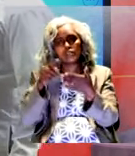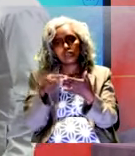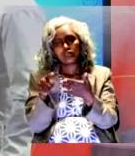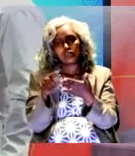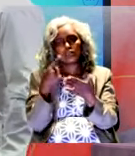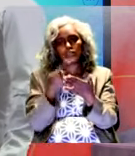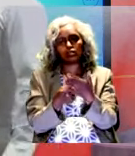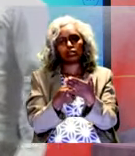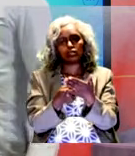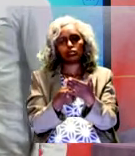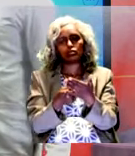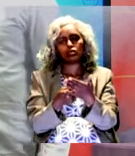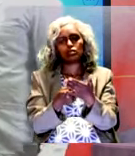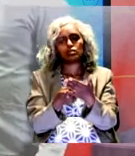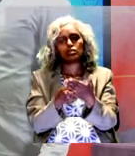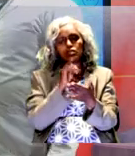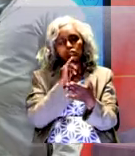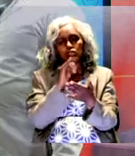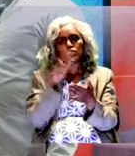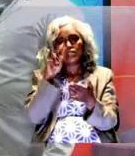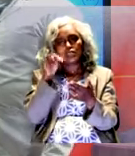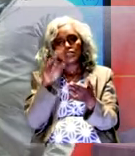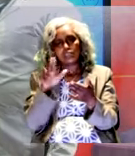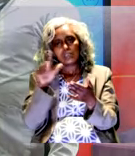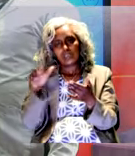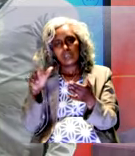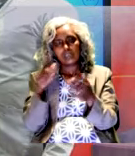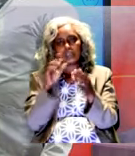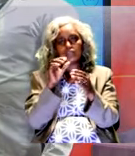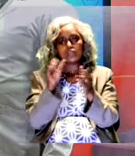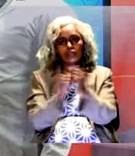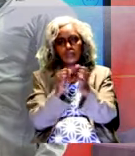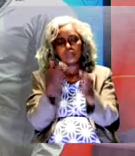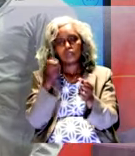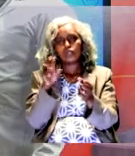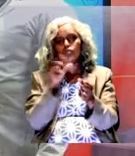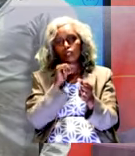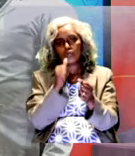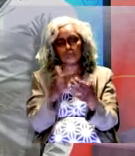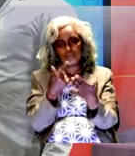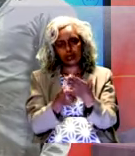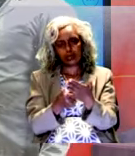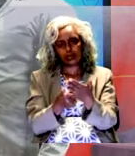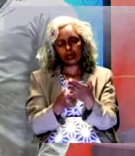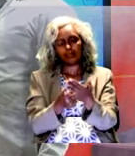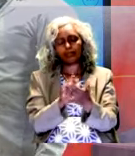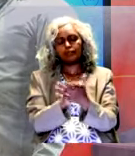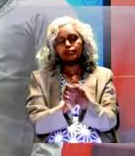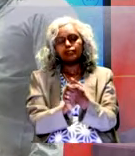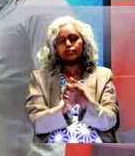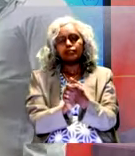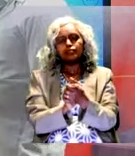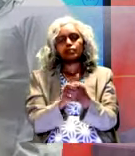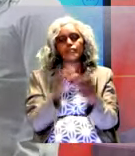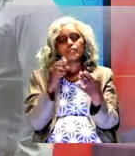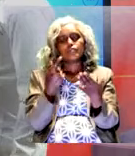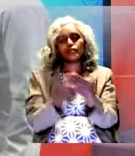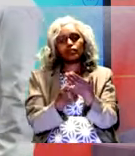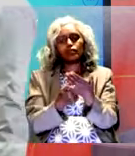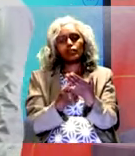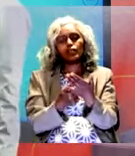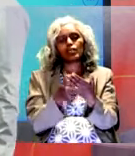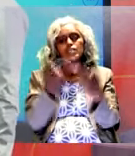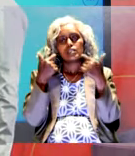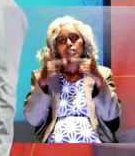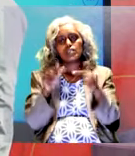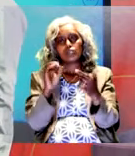whether this one is a null sequence or not. We are asked to check whether it is a null sequence or not. As you can see,